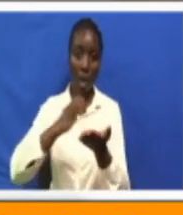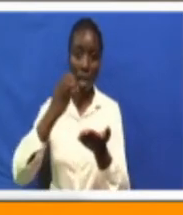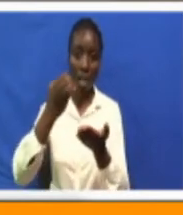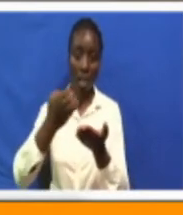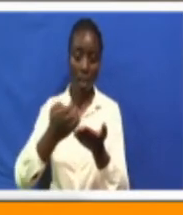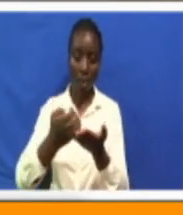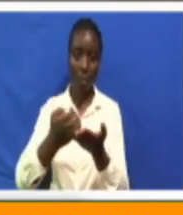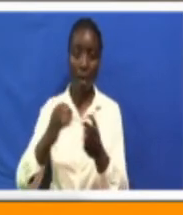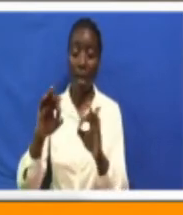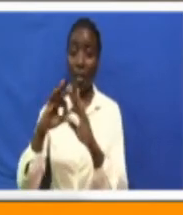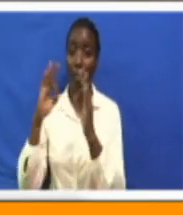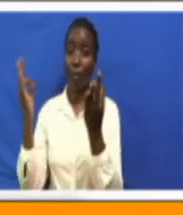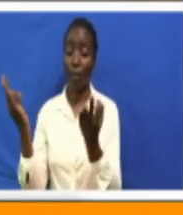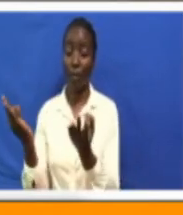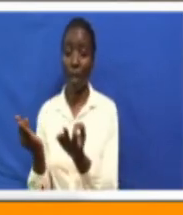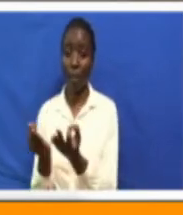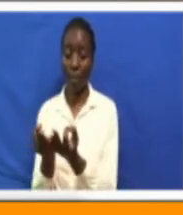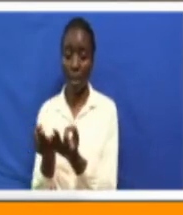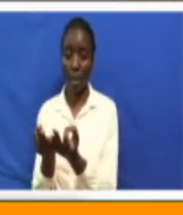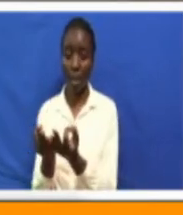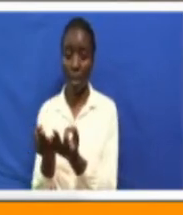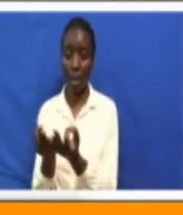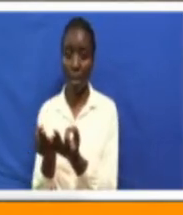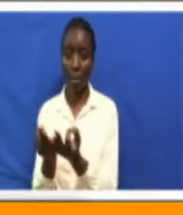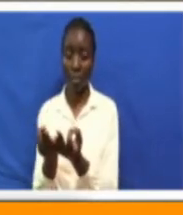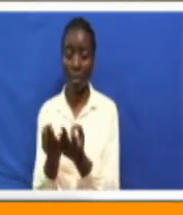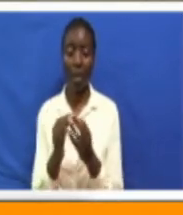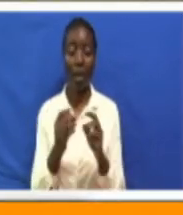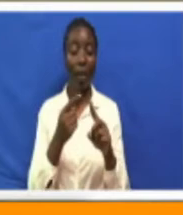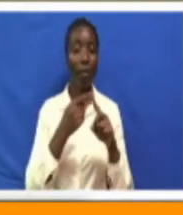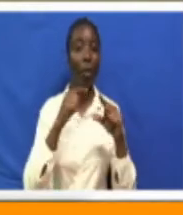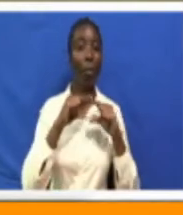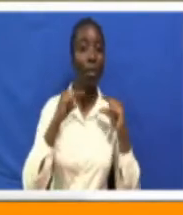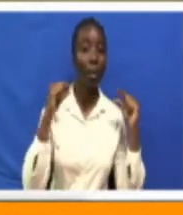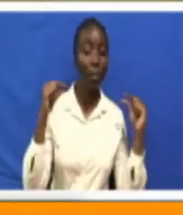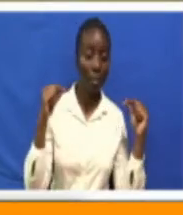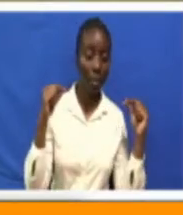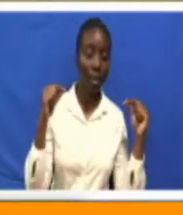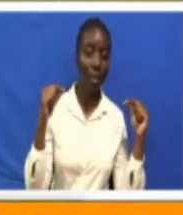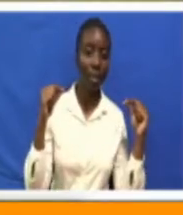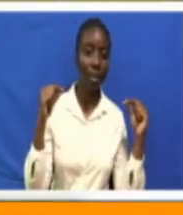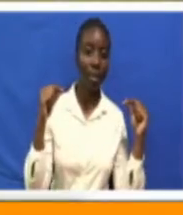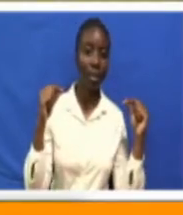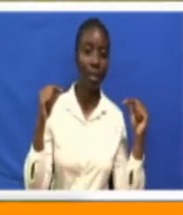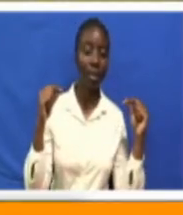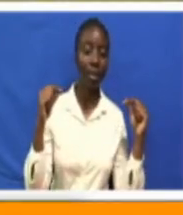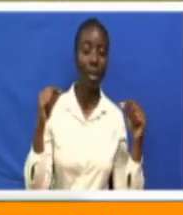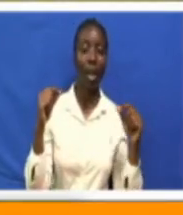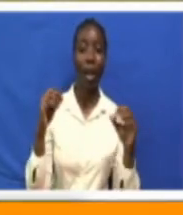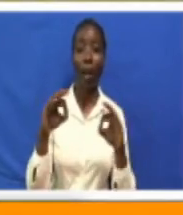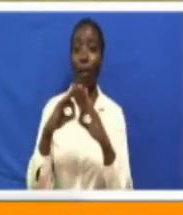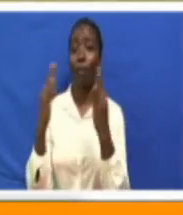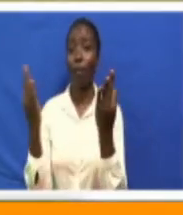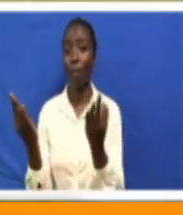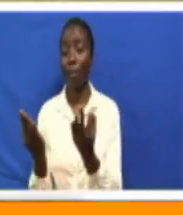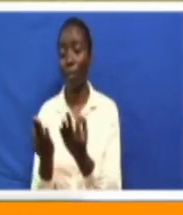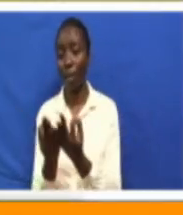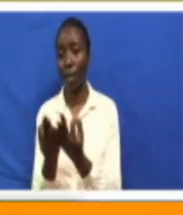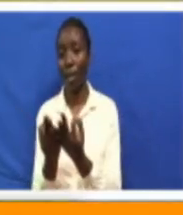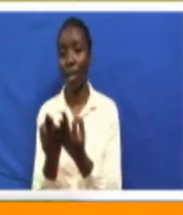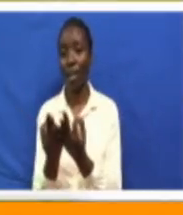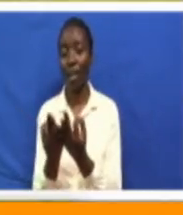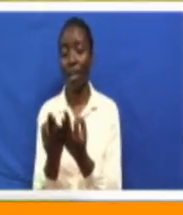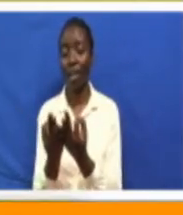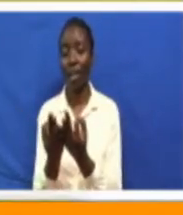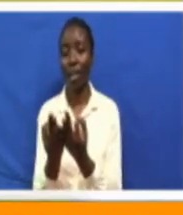our families in our priests and among families and Priests